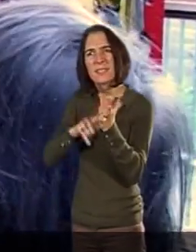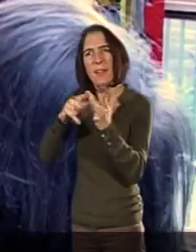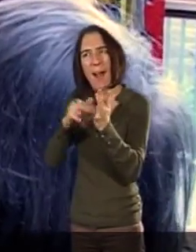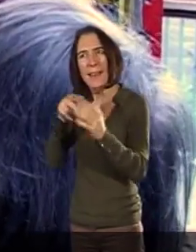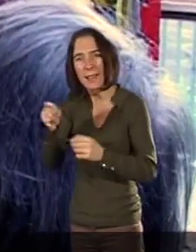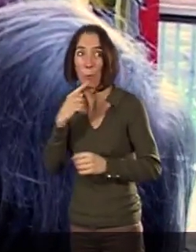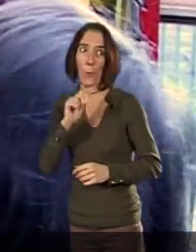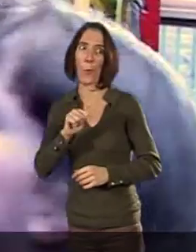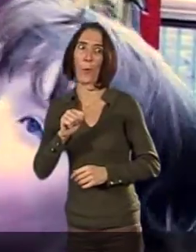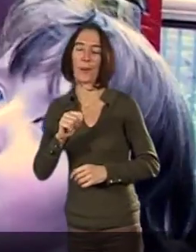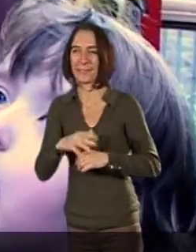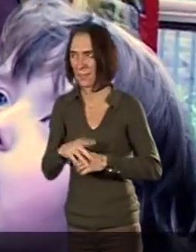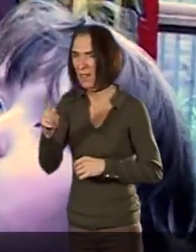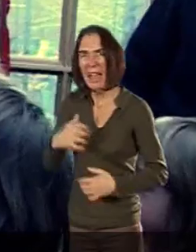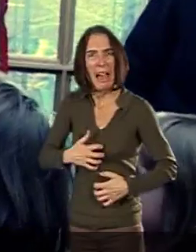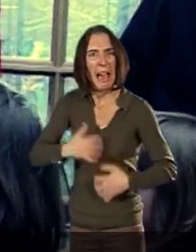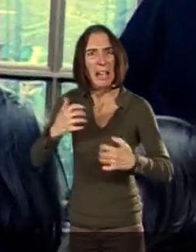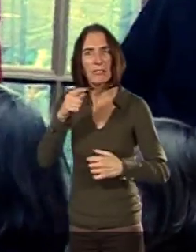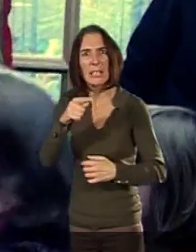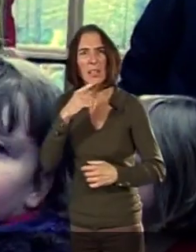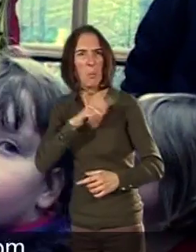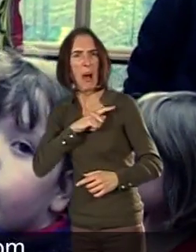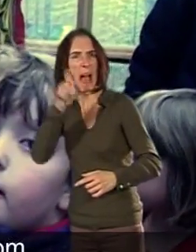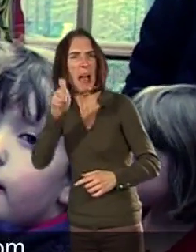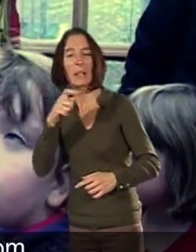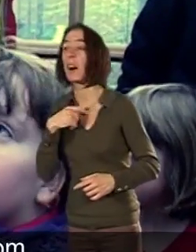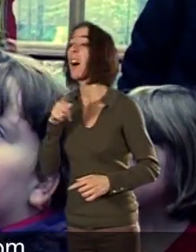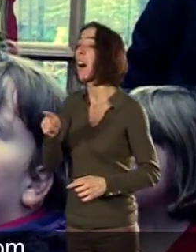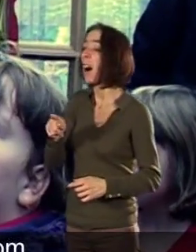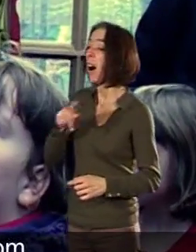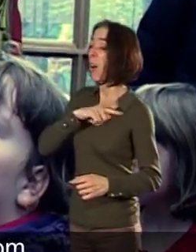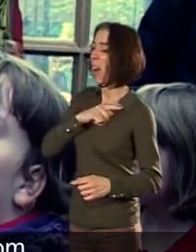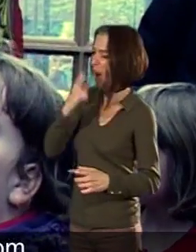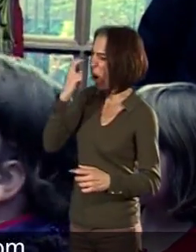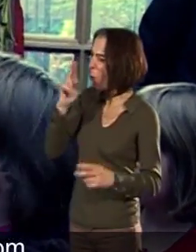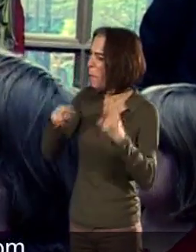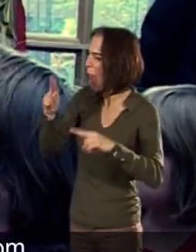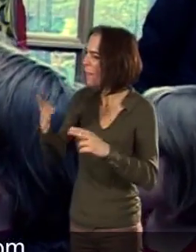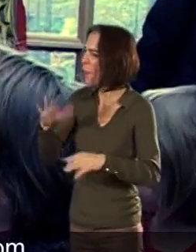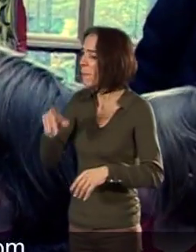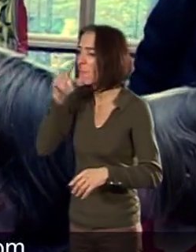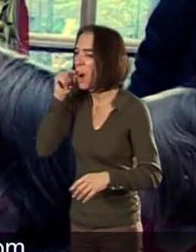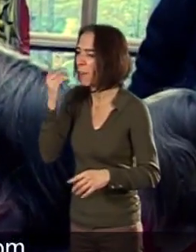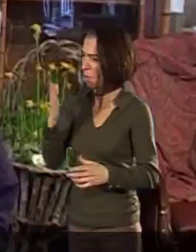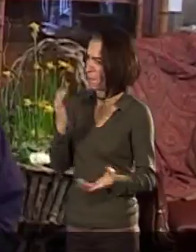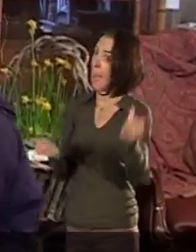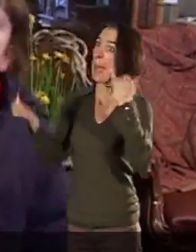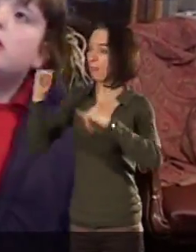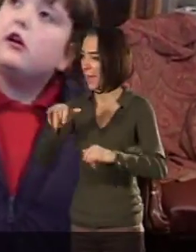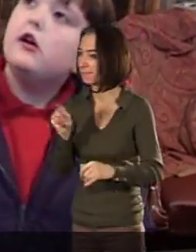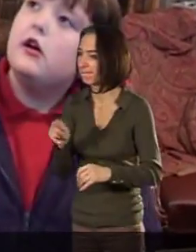Stalin? Oh, yes. Angry? Why quack? Because it's old paint. This came from France. It came from a